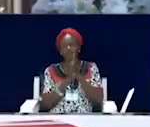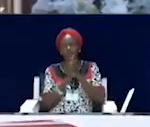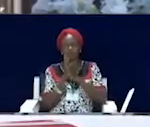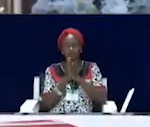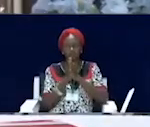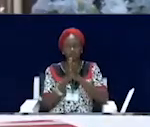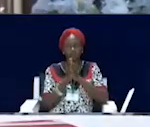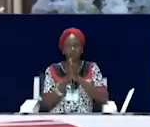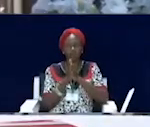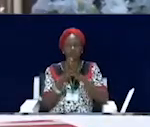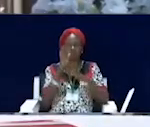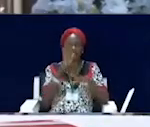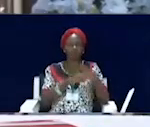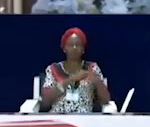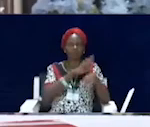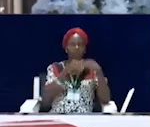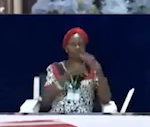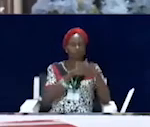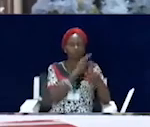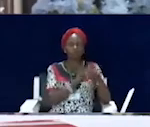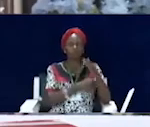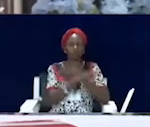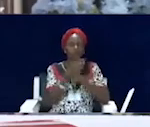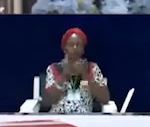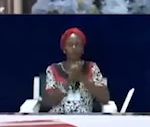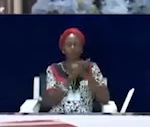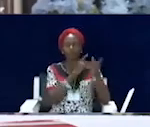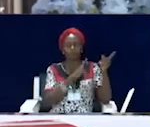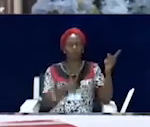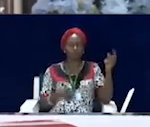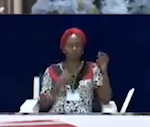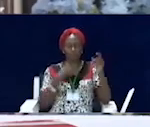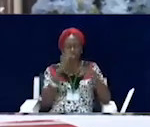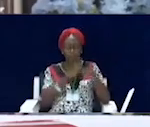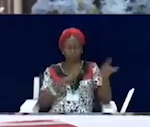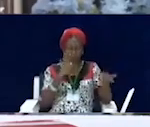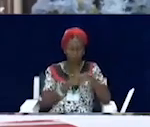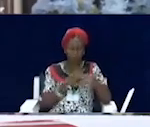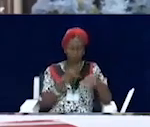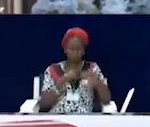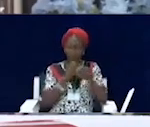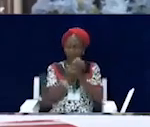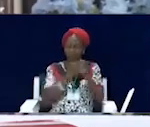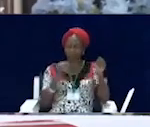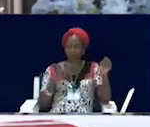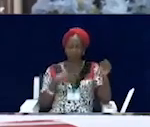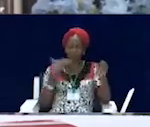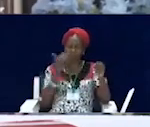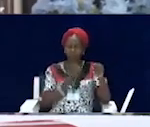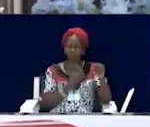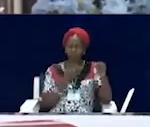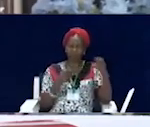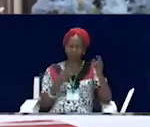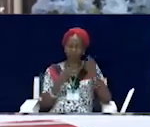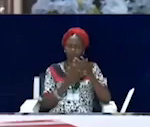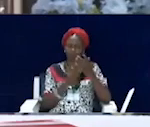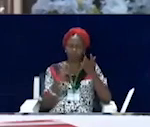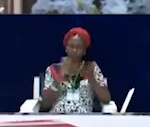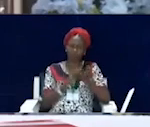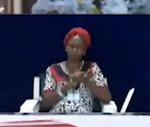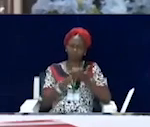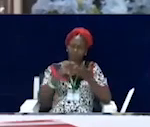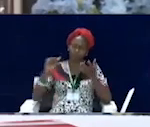Call on the Almighty God. Say, Lord, have mercy on me. Save my soul. Let your blood remove